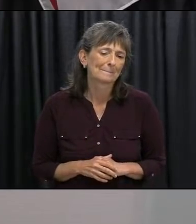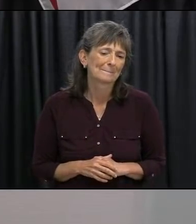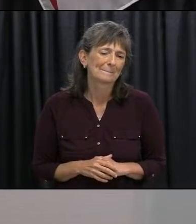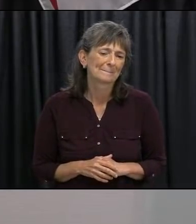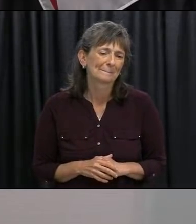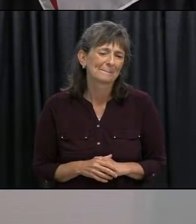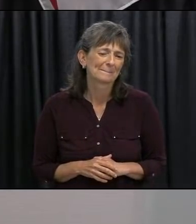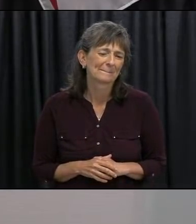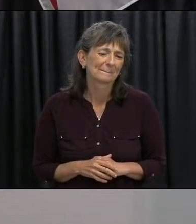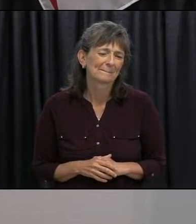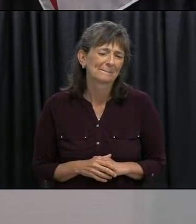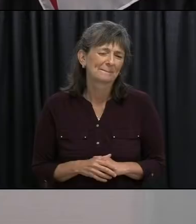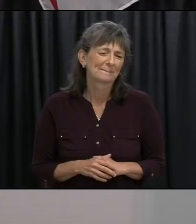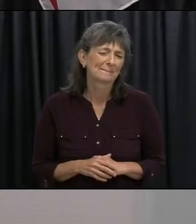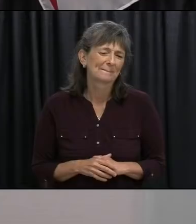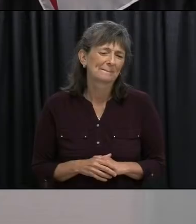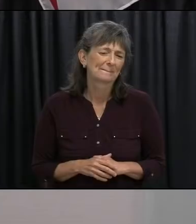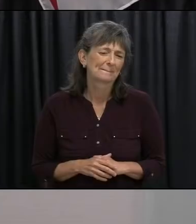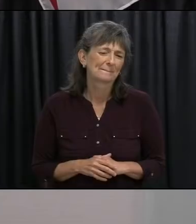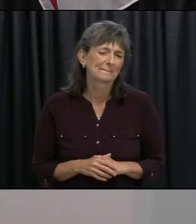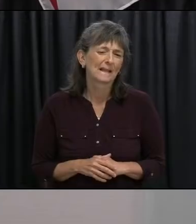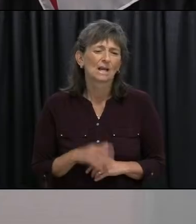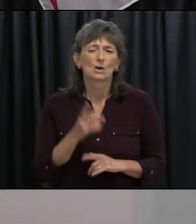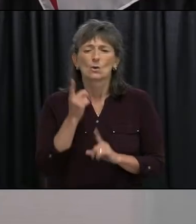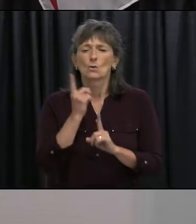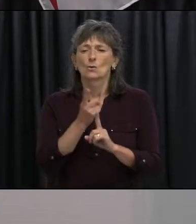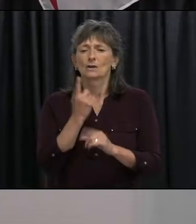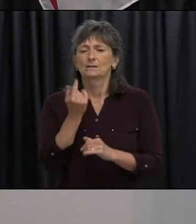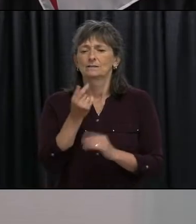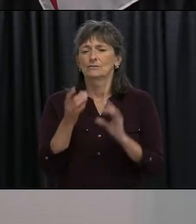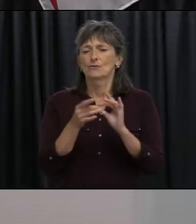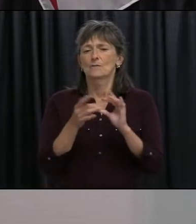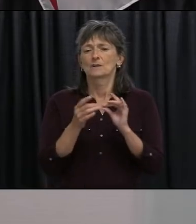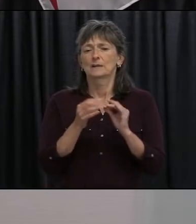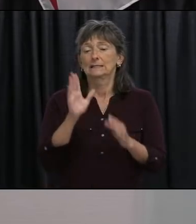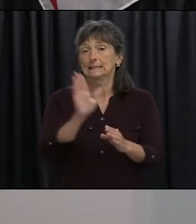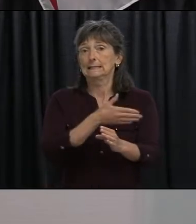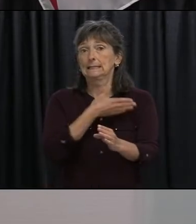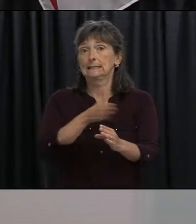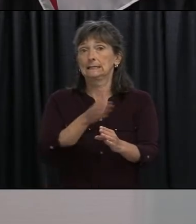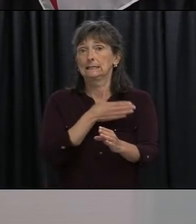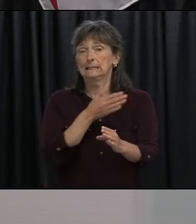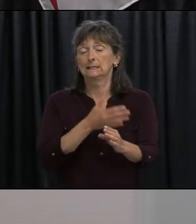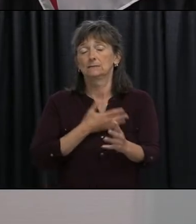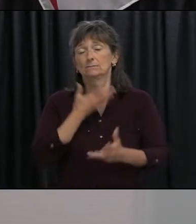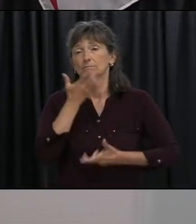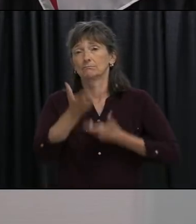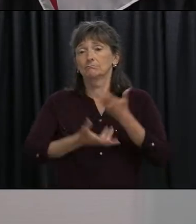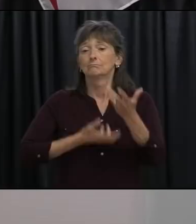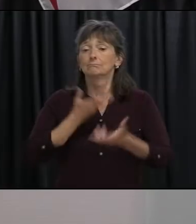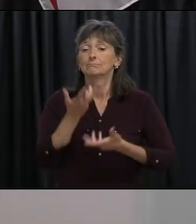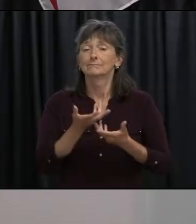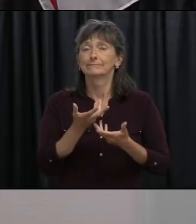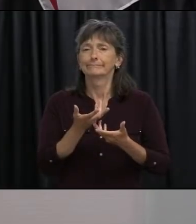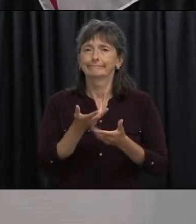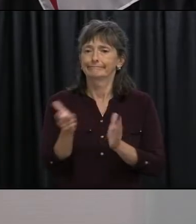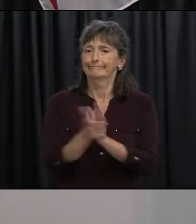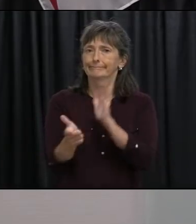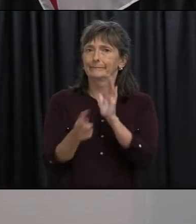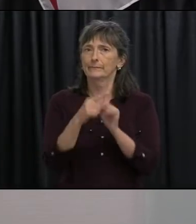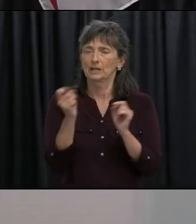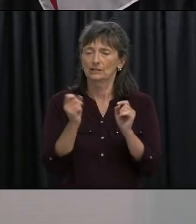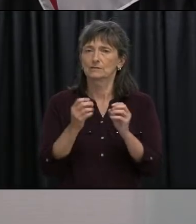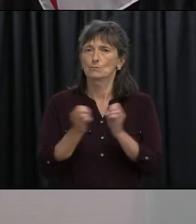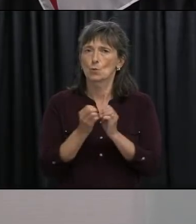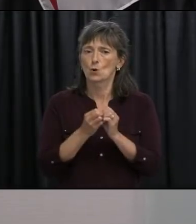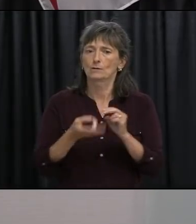whole idea that singing is a major risk. And there's a lot of people who are very upset about the ban on singing, on choirs and those sorts